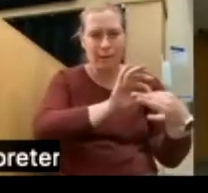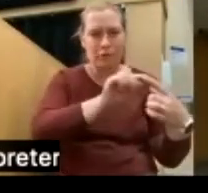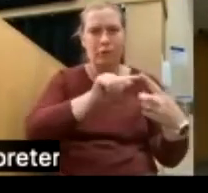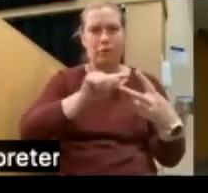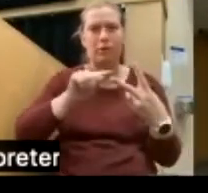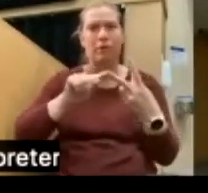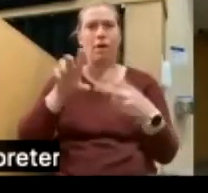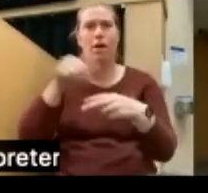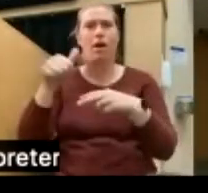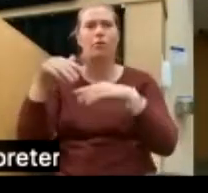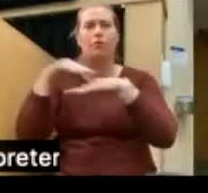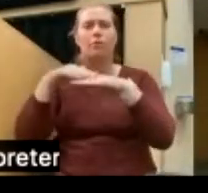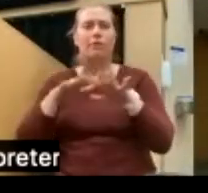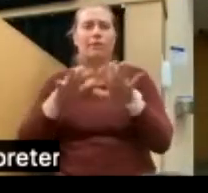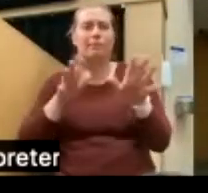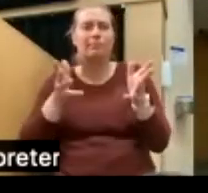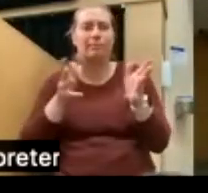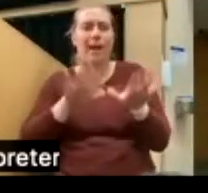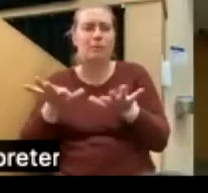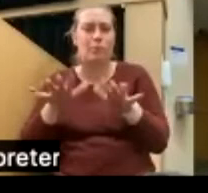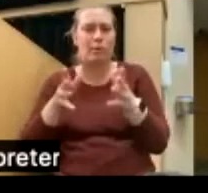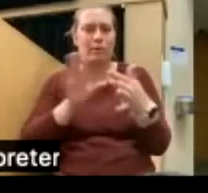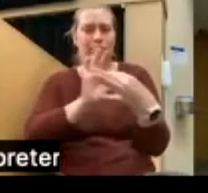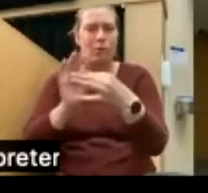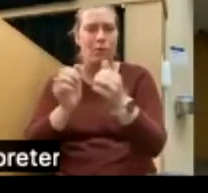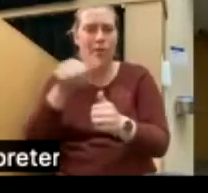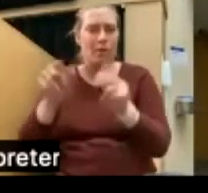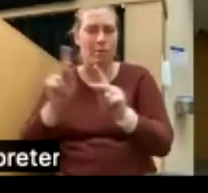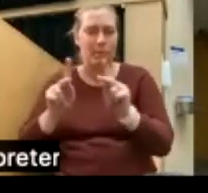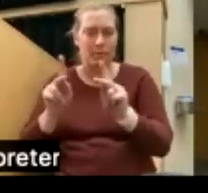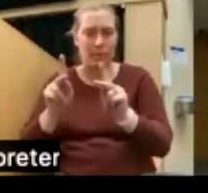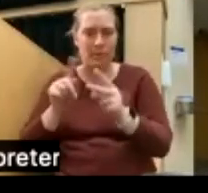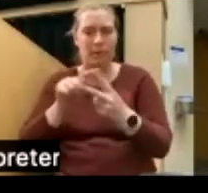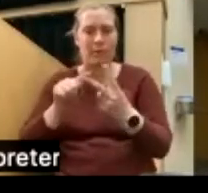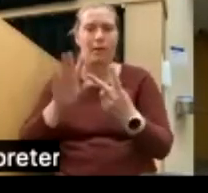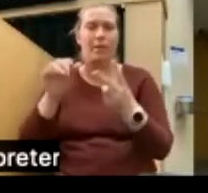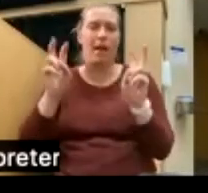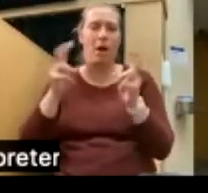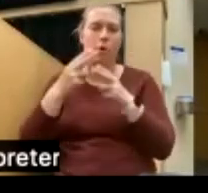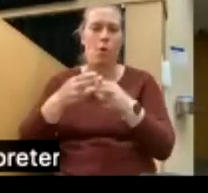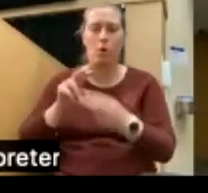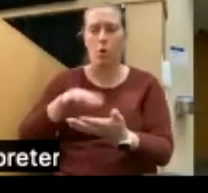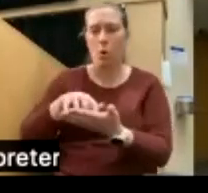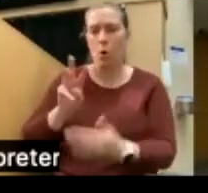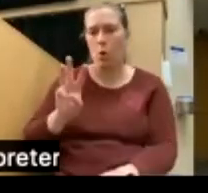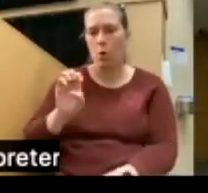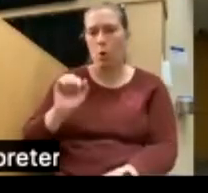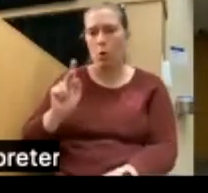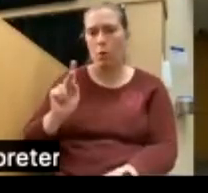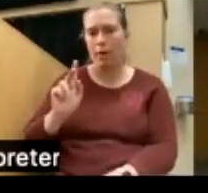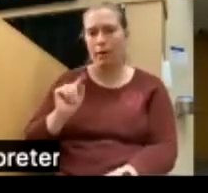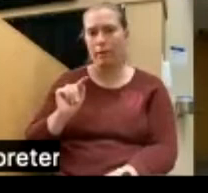connections that you have with people. And so this is what is known for researchers as weak ties, but it turns out weak ties are